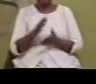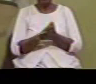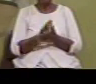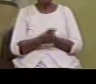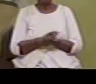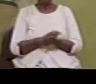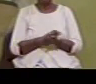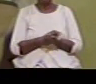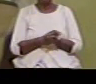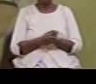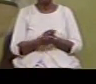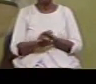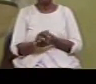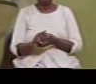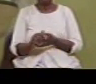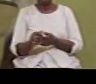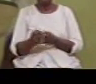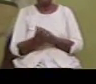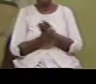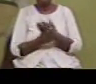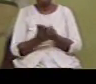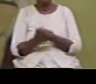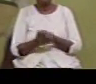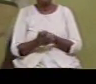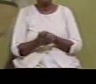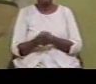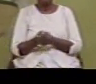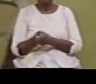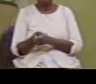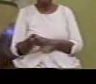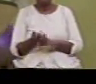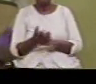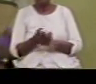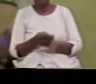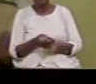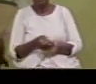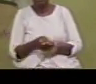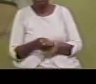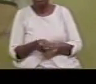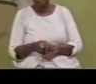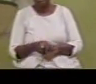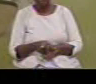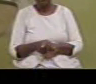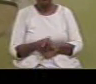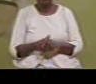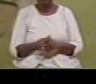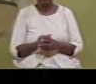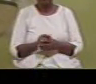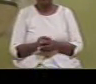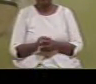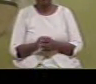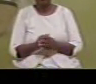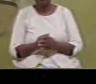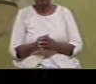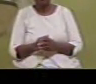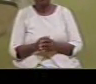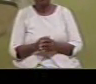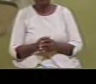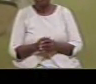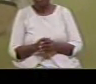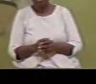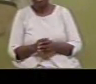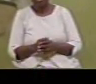laws of purification. That it was in the chapter, the book of